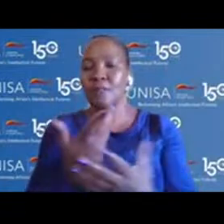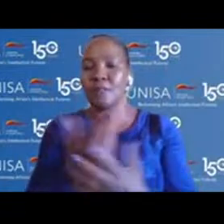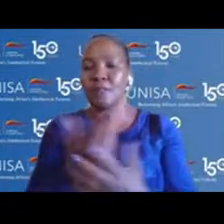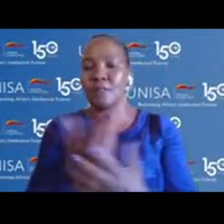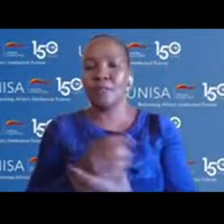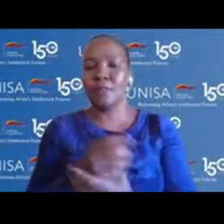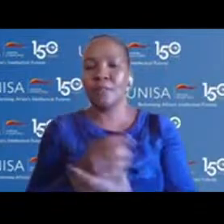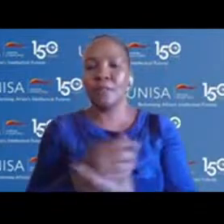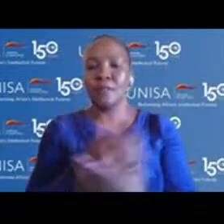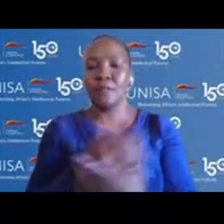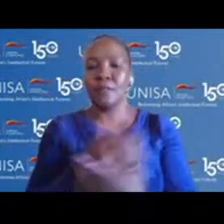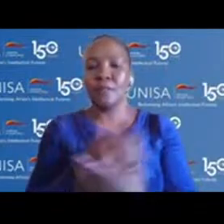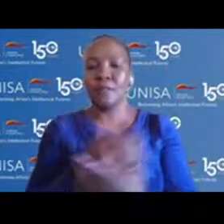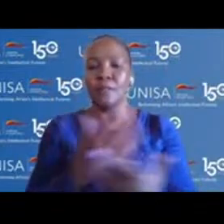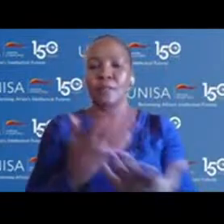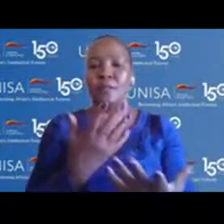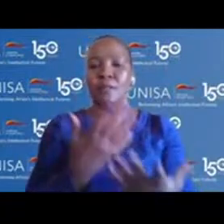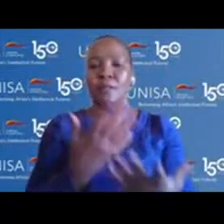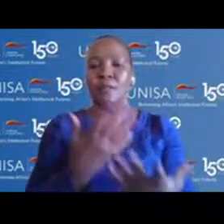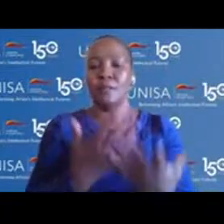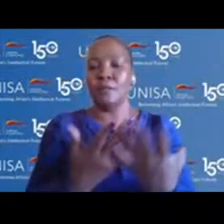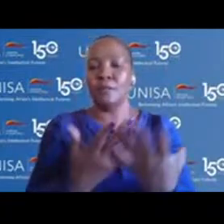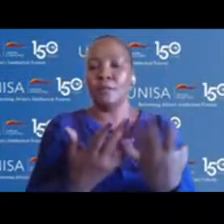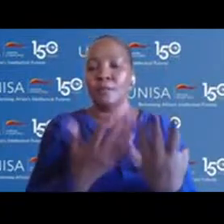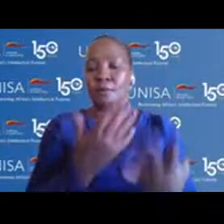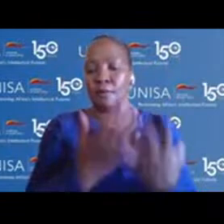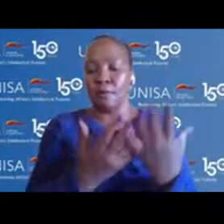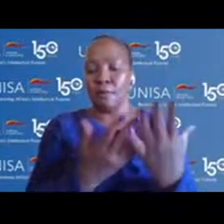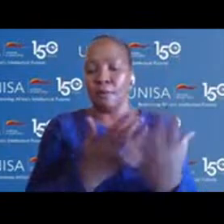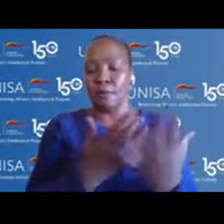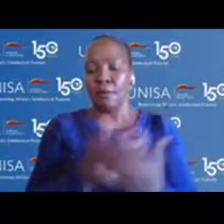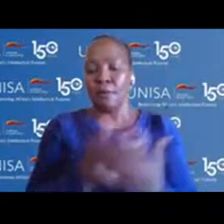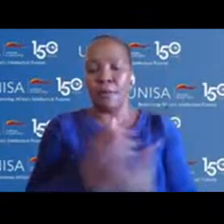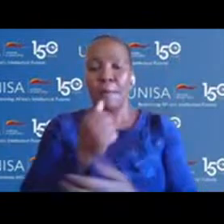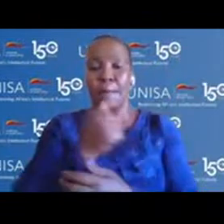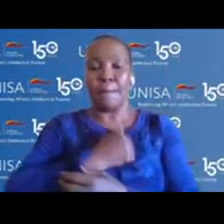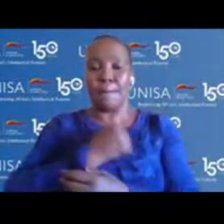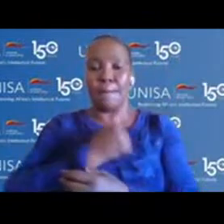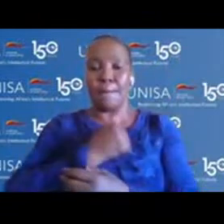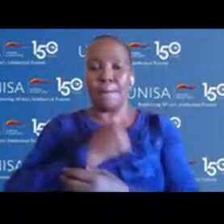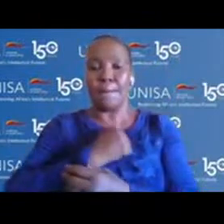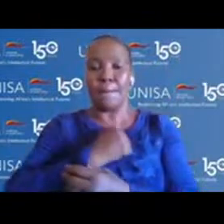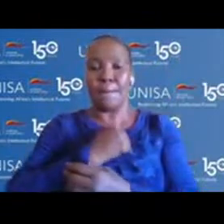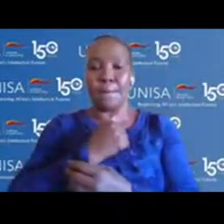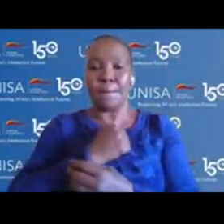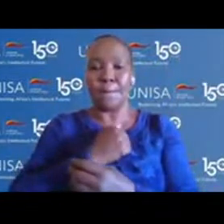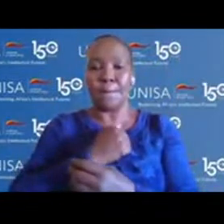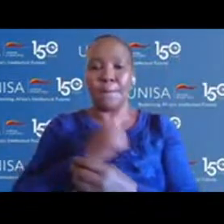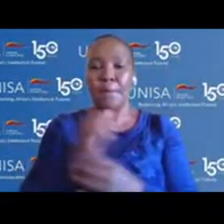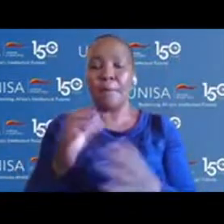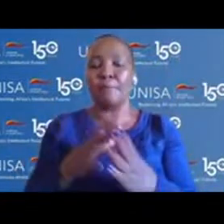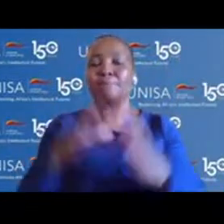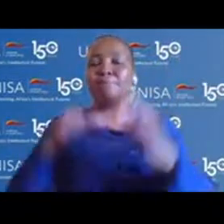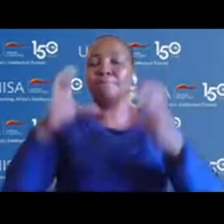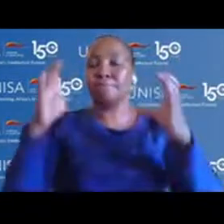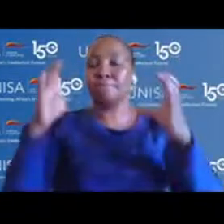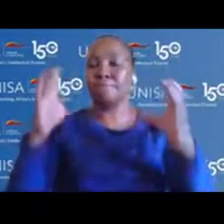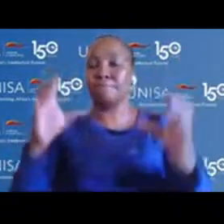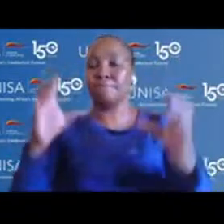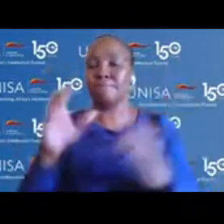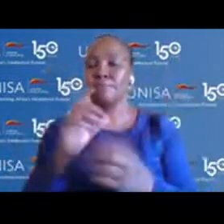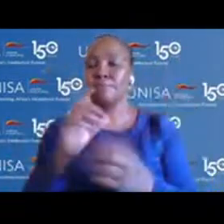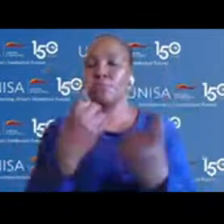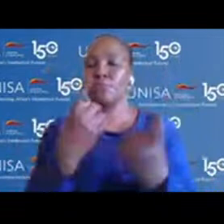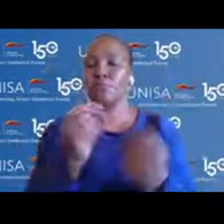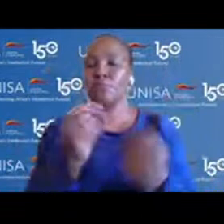a PDF and it's still too big. What can I do? There is a website called I Love PDF, and what you can do there is, let me see if I